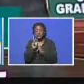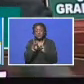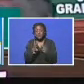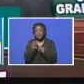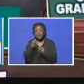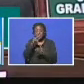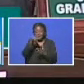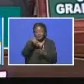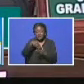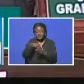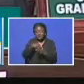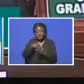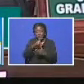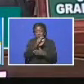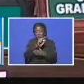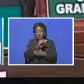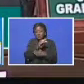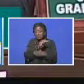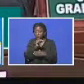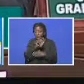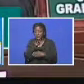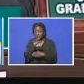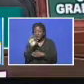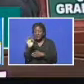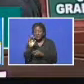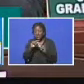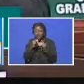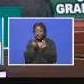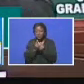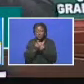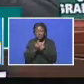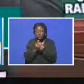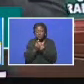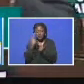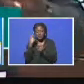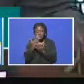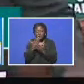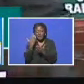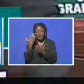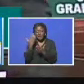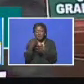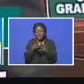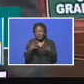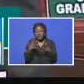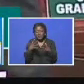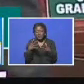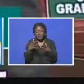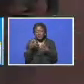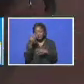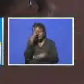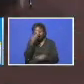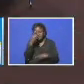Within the 20 to 49 group, which is accounting for the vast majority of the burden of our disease in our third